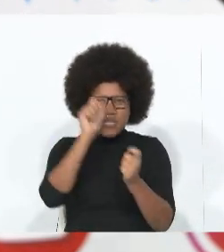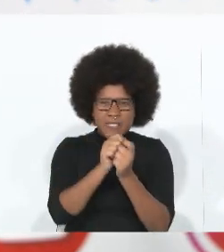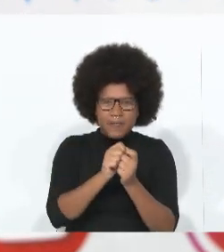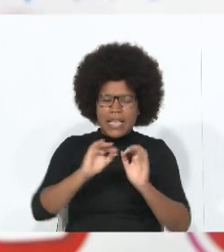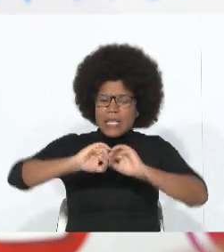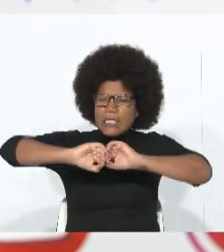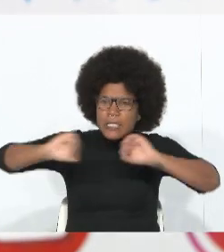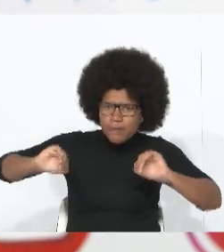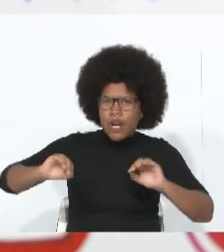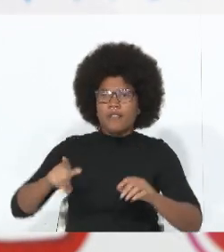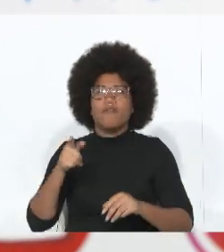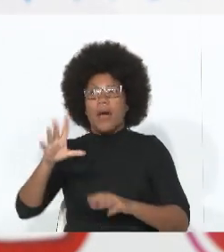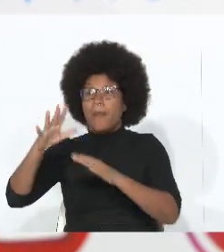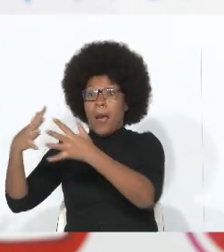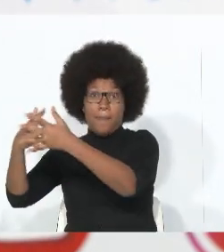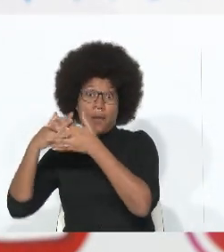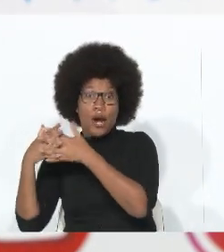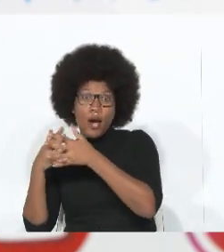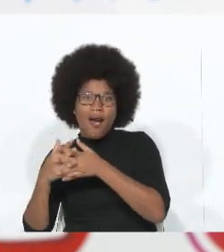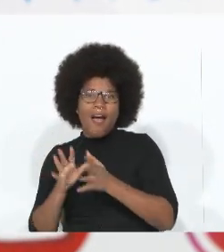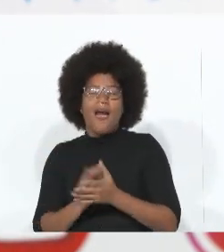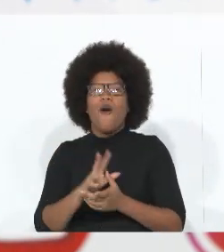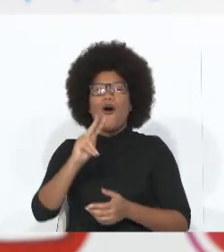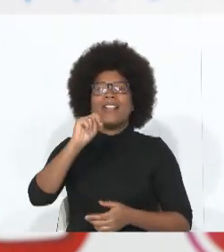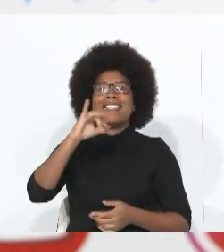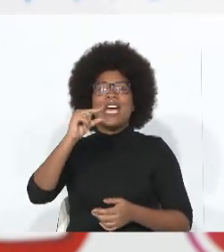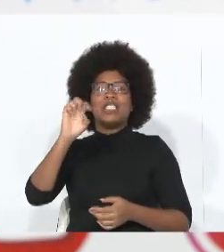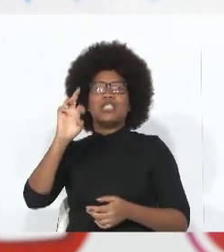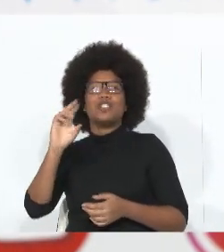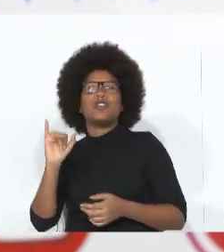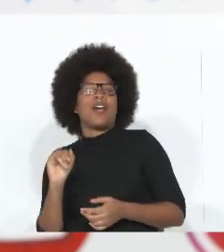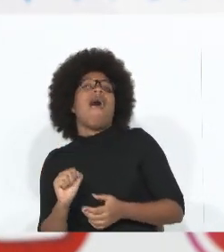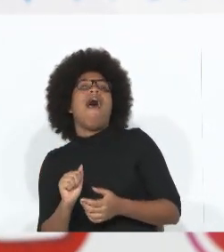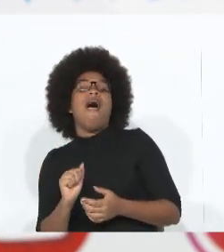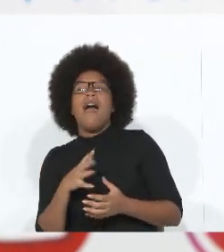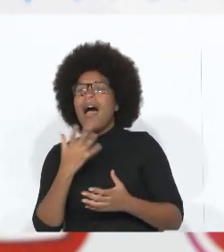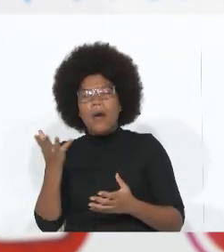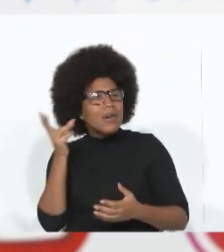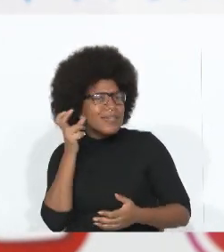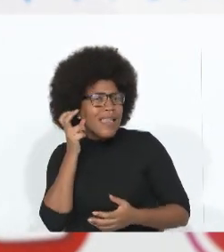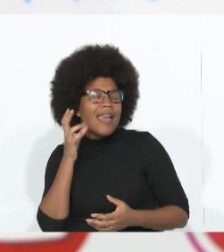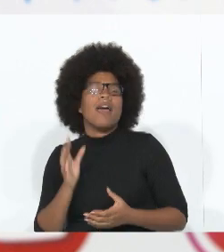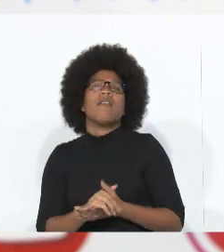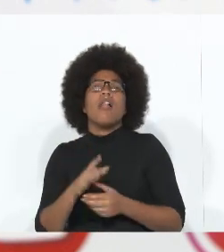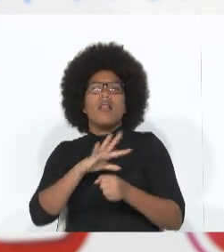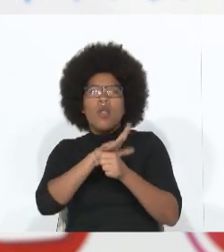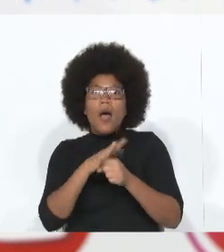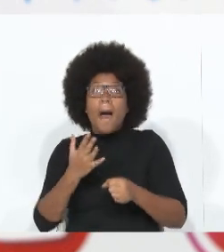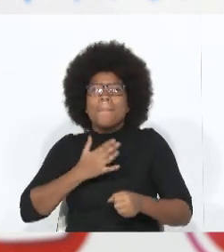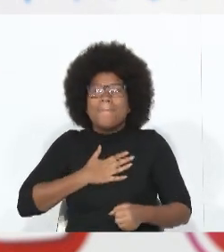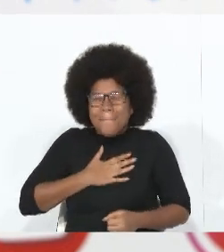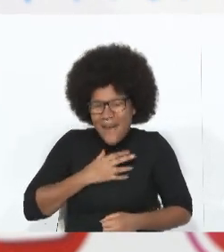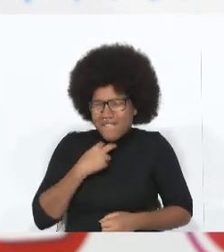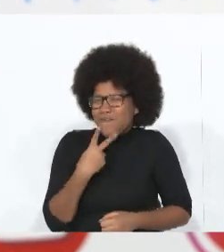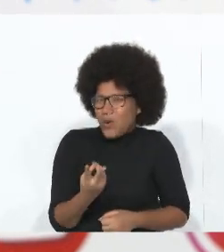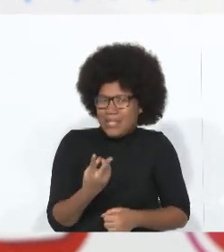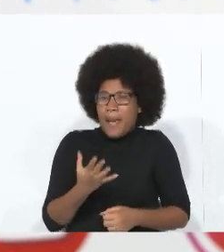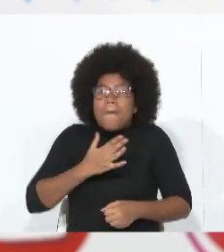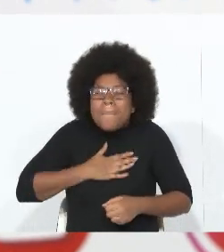or Nigeria. They're doing the thing. Everybody doing their thing, right? But I want to hear local is my voice, the way